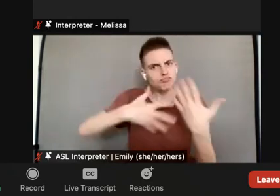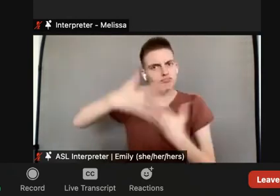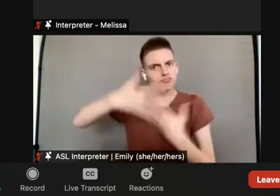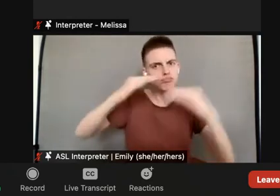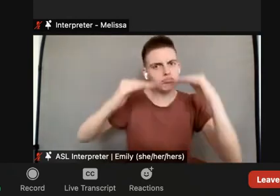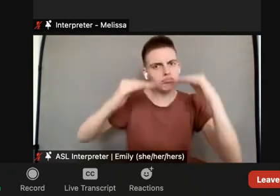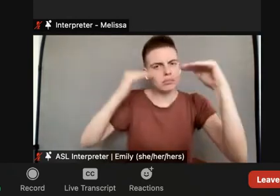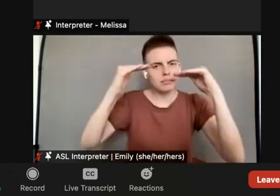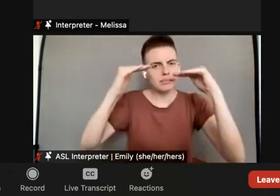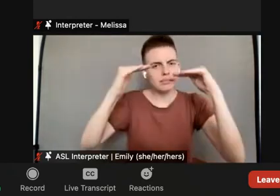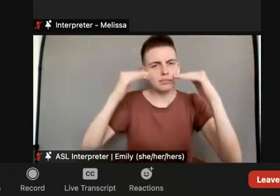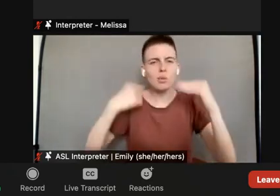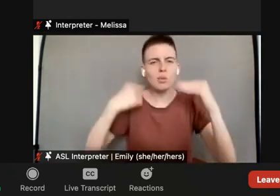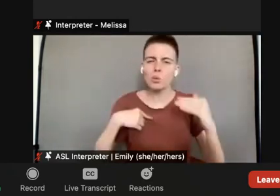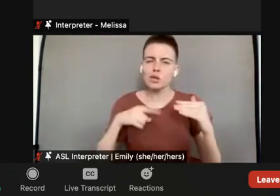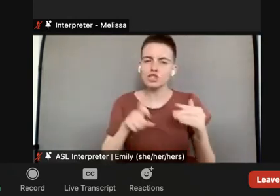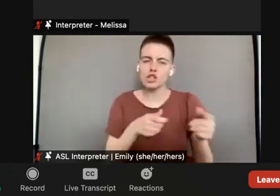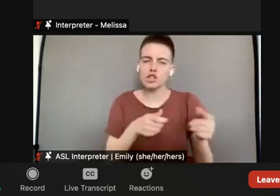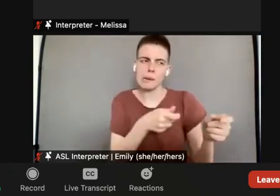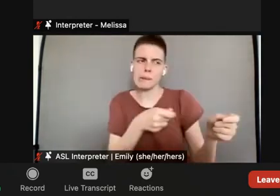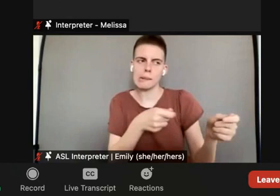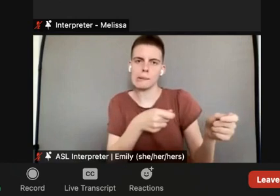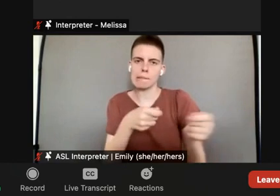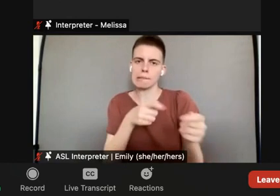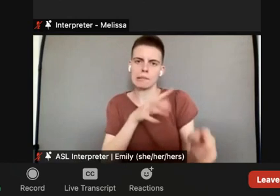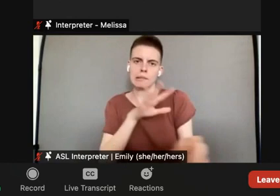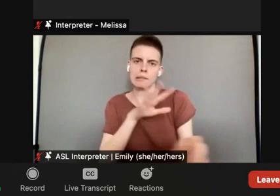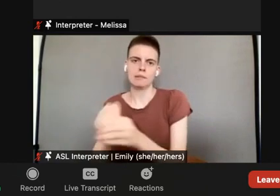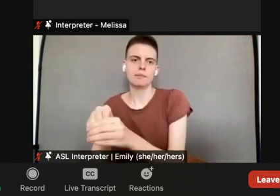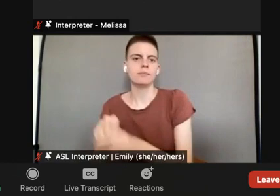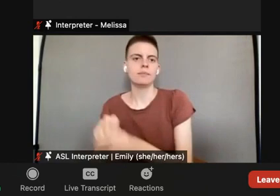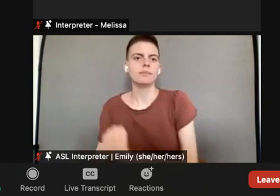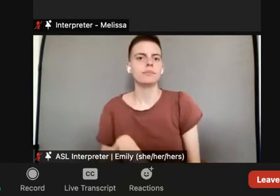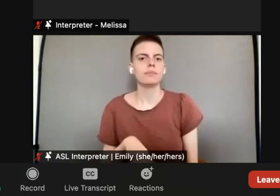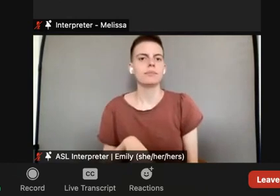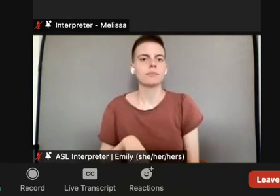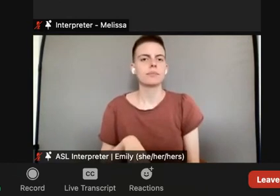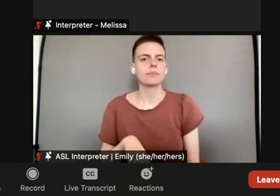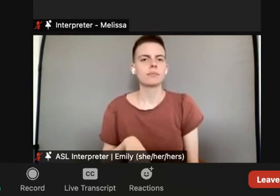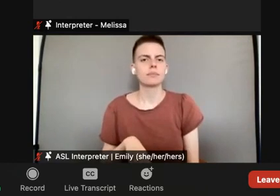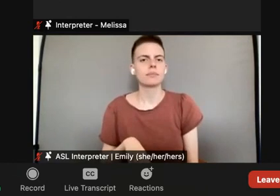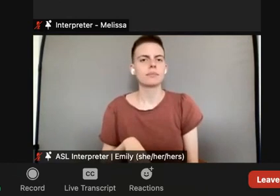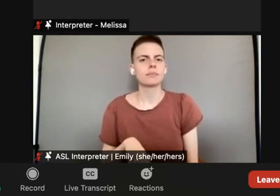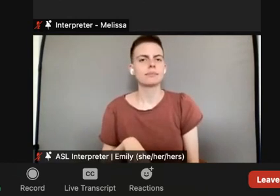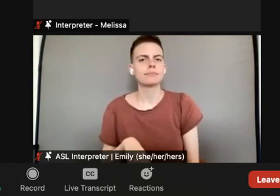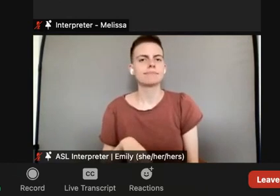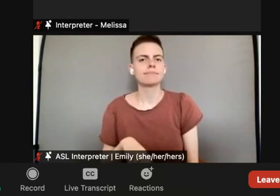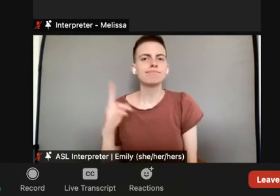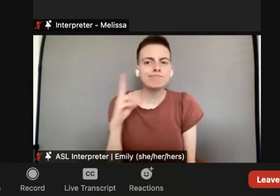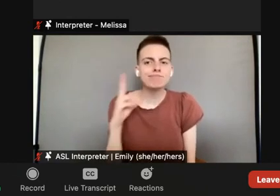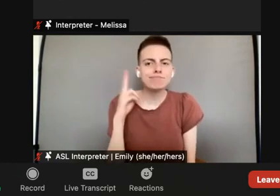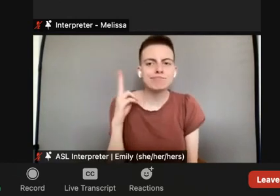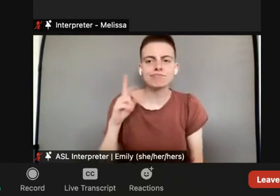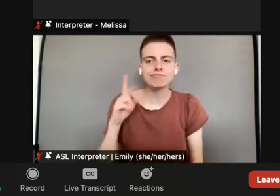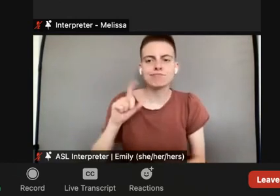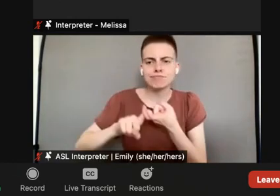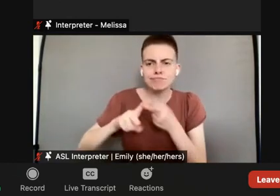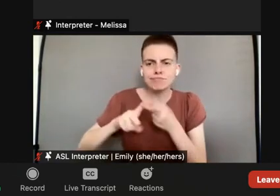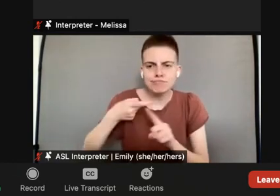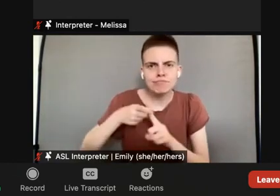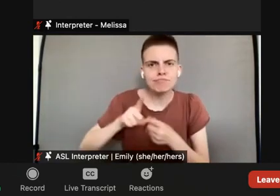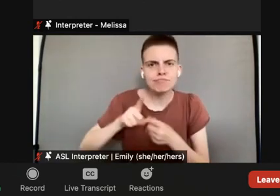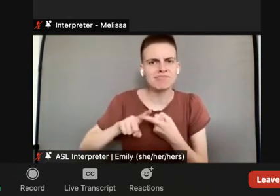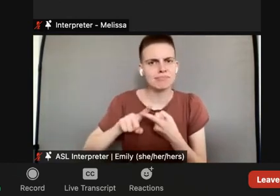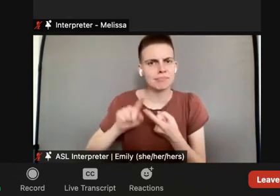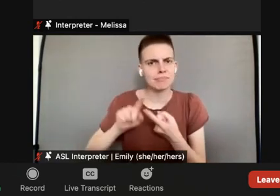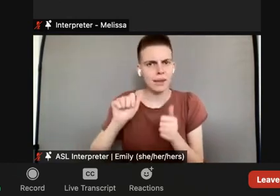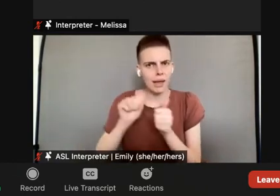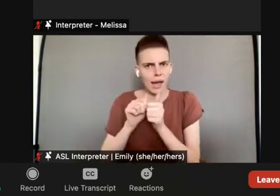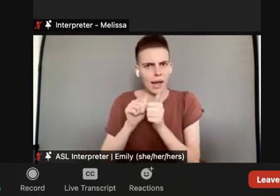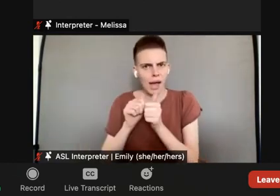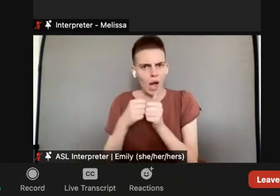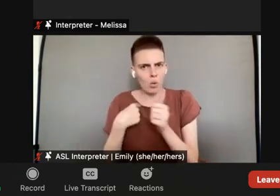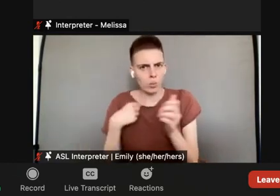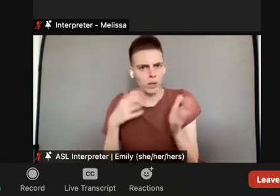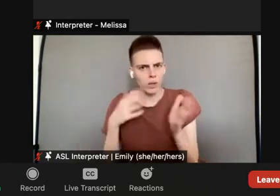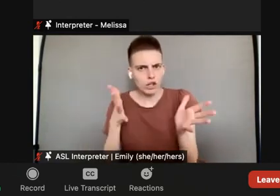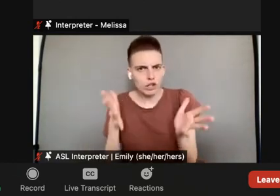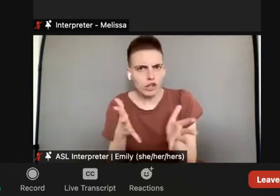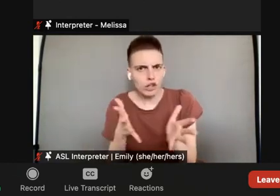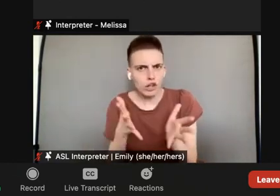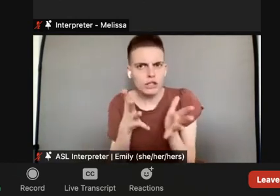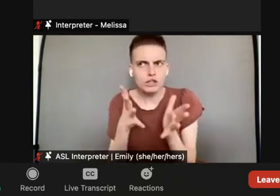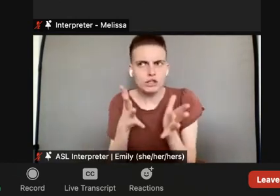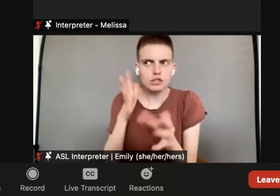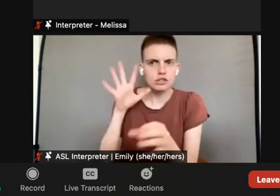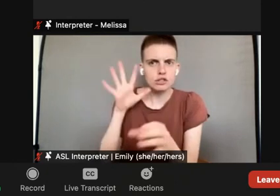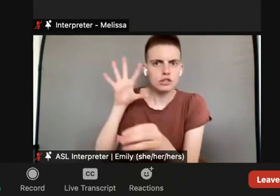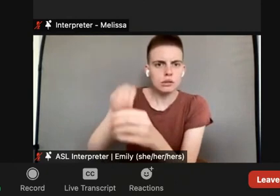So buddies sometimes have to be facilitated. How do we find a friend? How do we help encourage friendships? It's